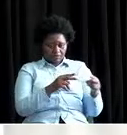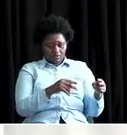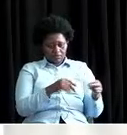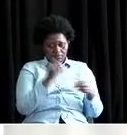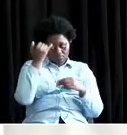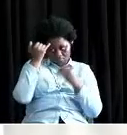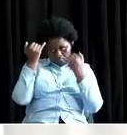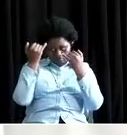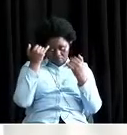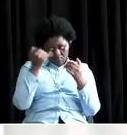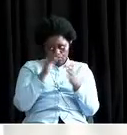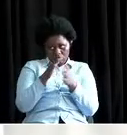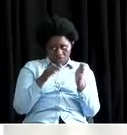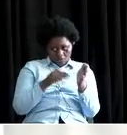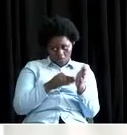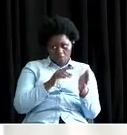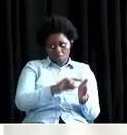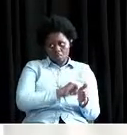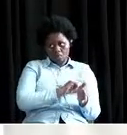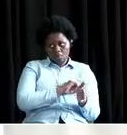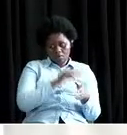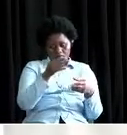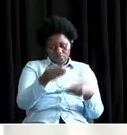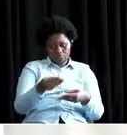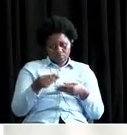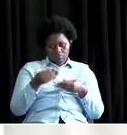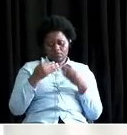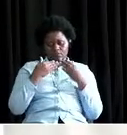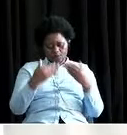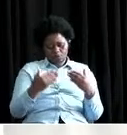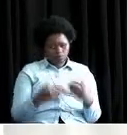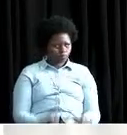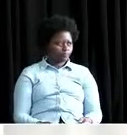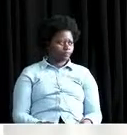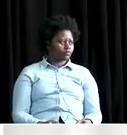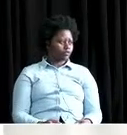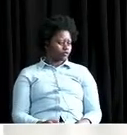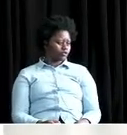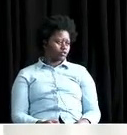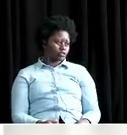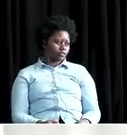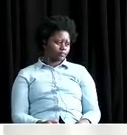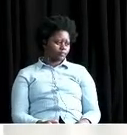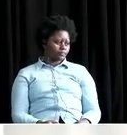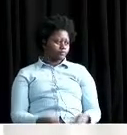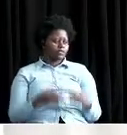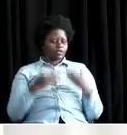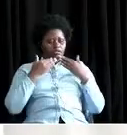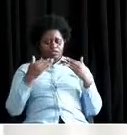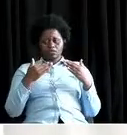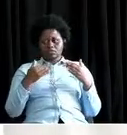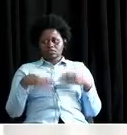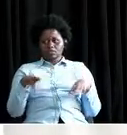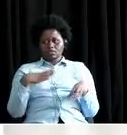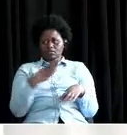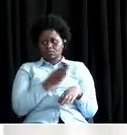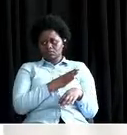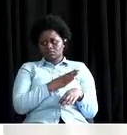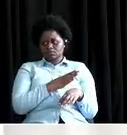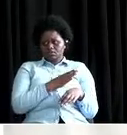emanating, we have complied because they have been tabled. Thank you. Thank you very much.